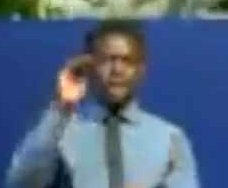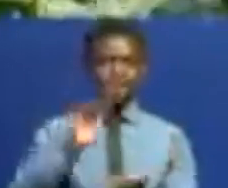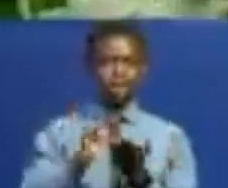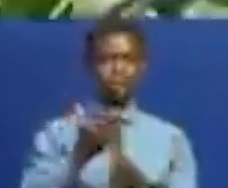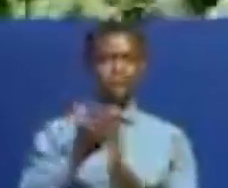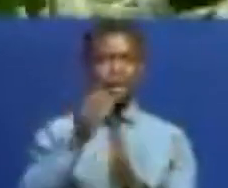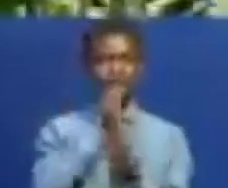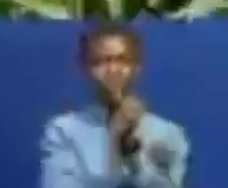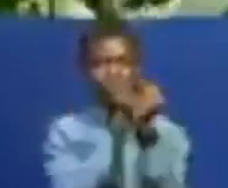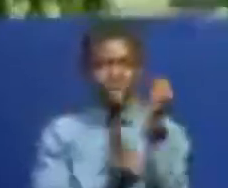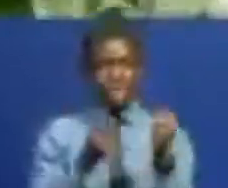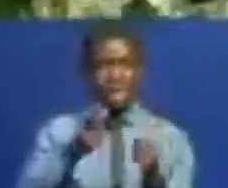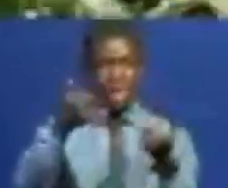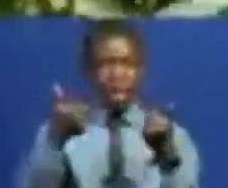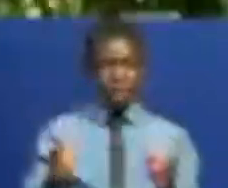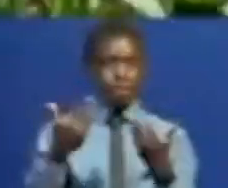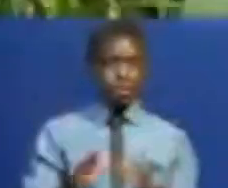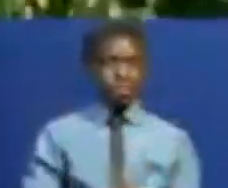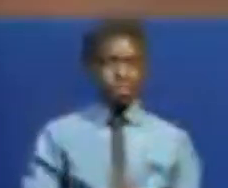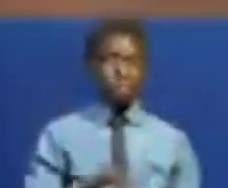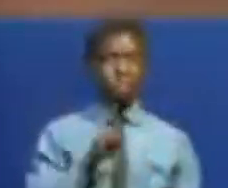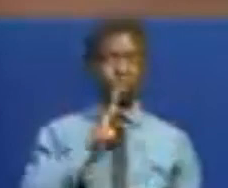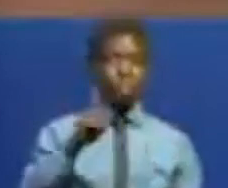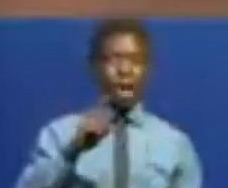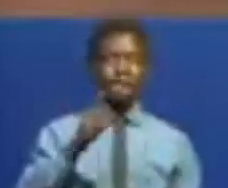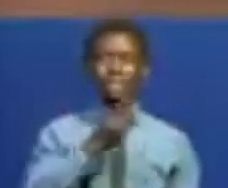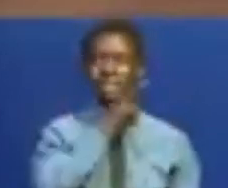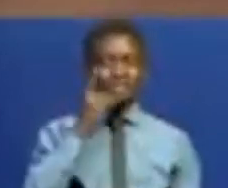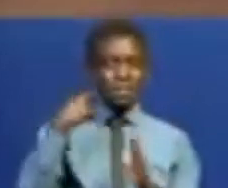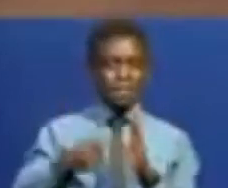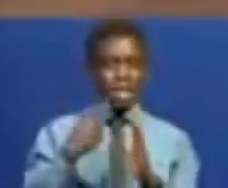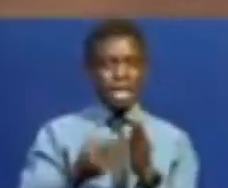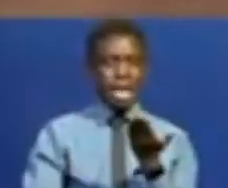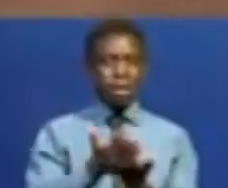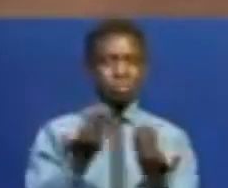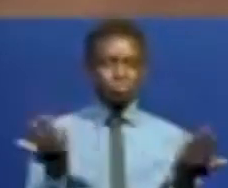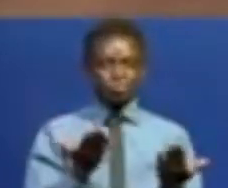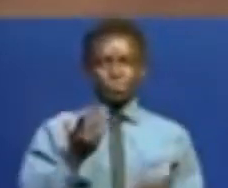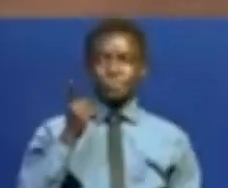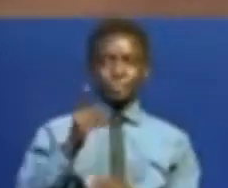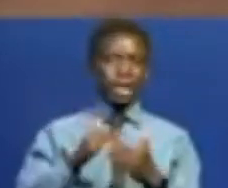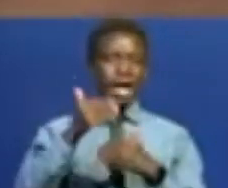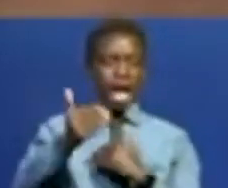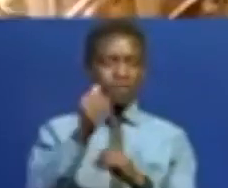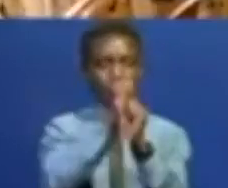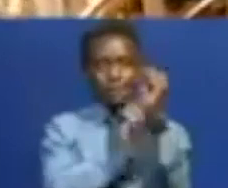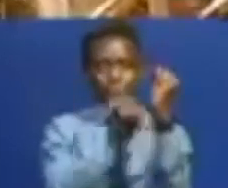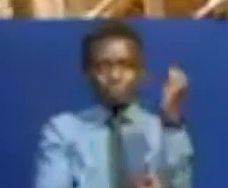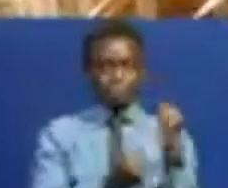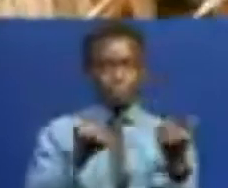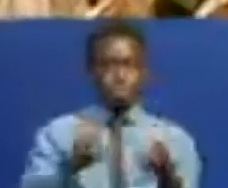The government has procured more than 100 grain dryers to mitigate against post-harvest losses of especially maize as farmers in